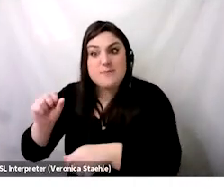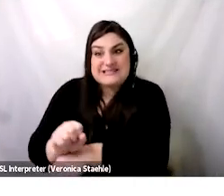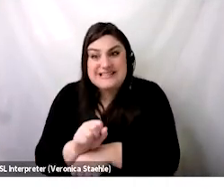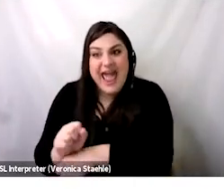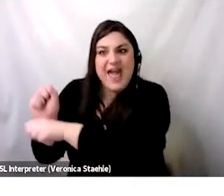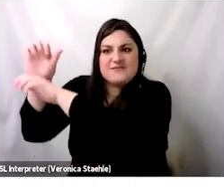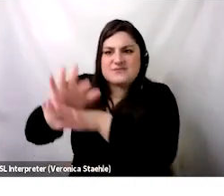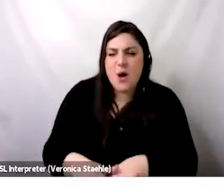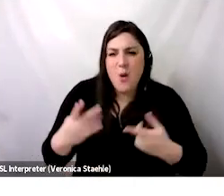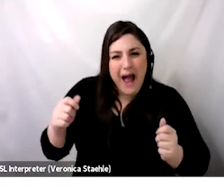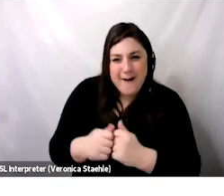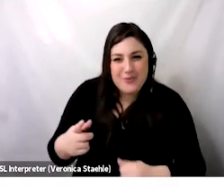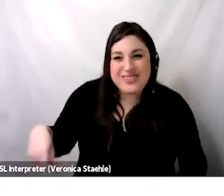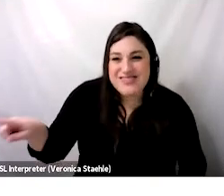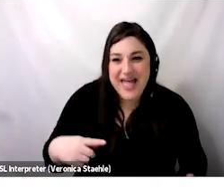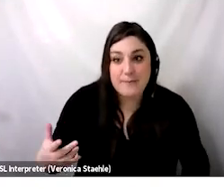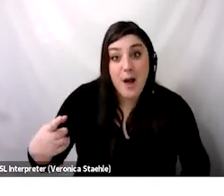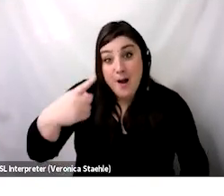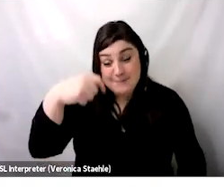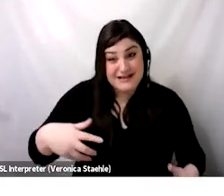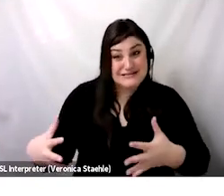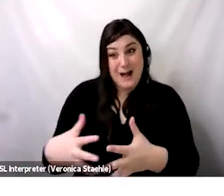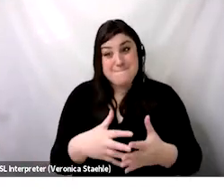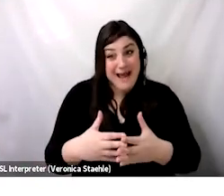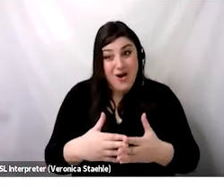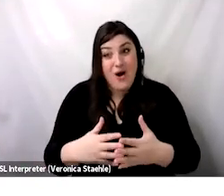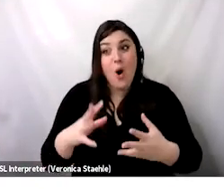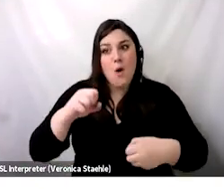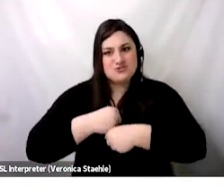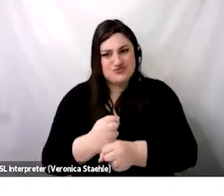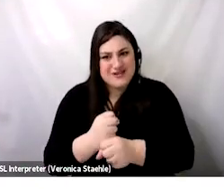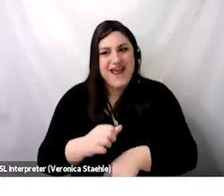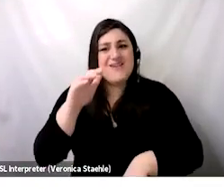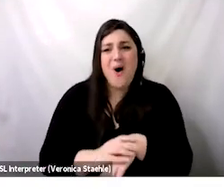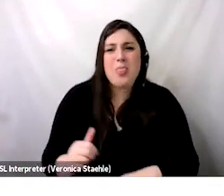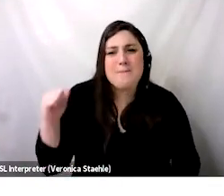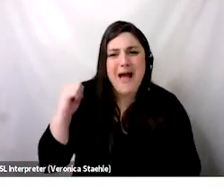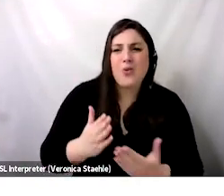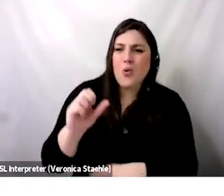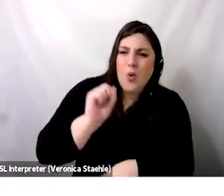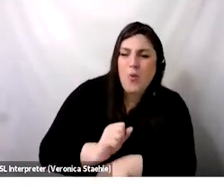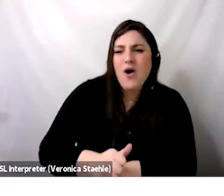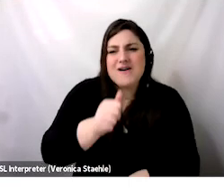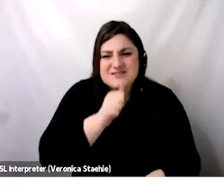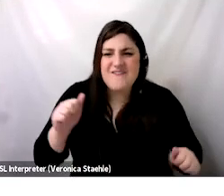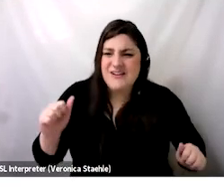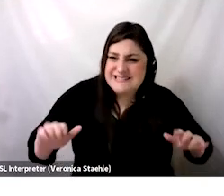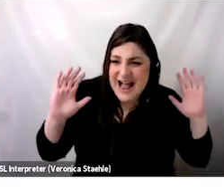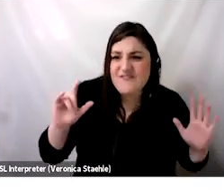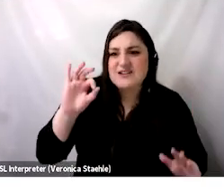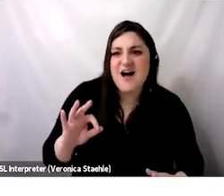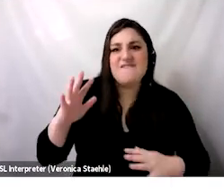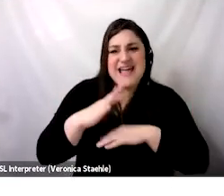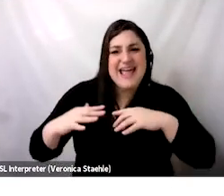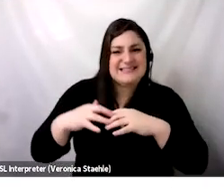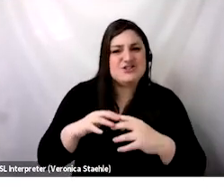built on the backs of enslaved and indigenous people. And yet these are the populations that are suffering the most when it comes to